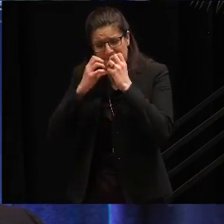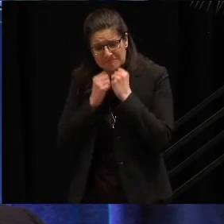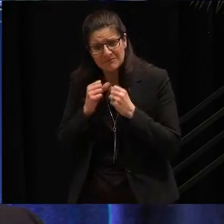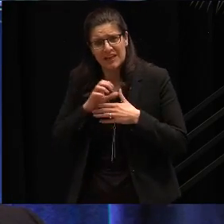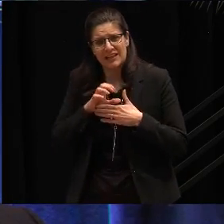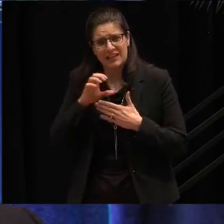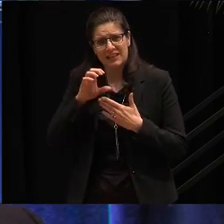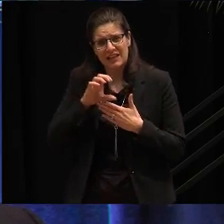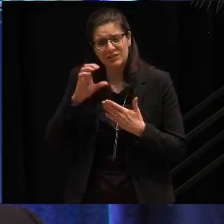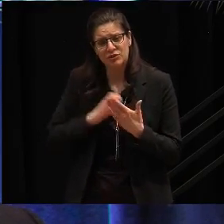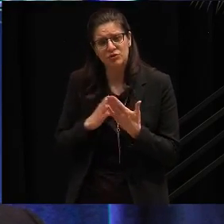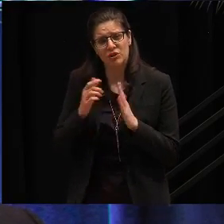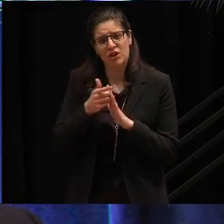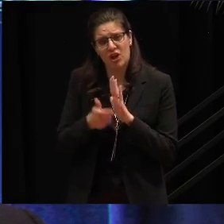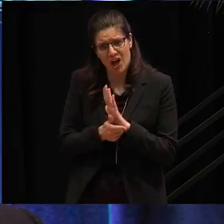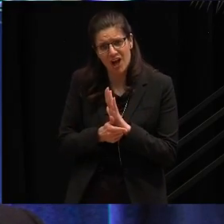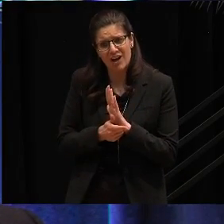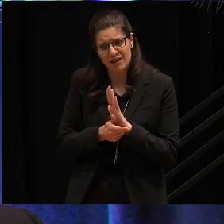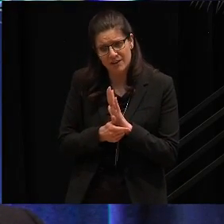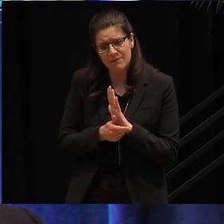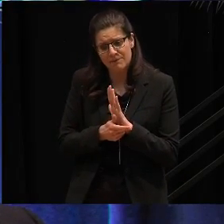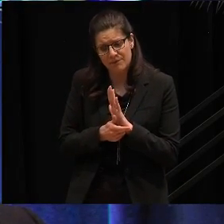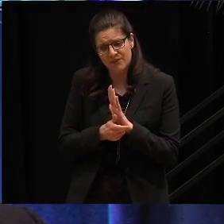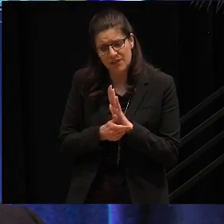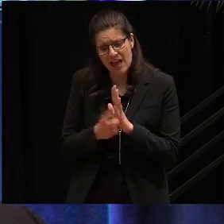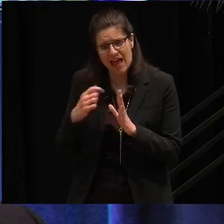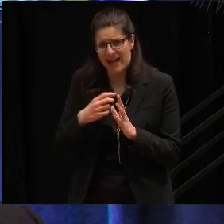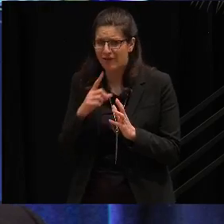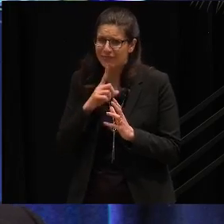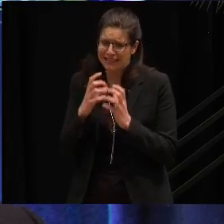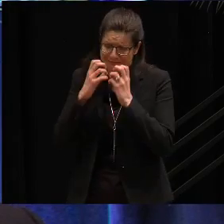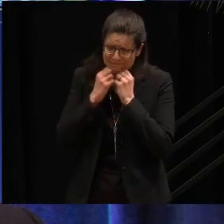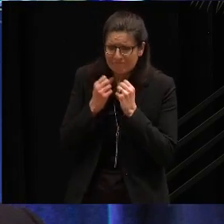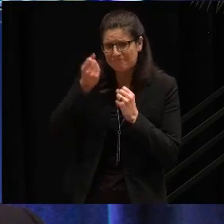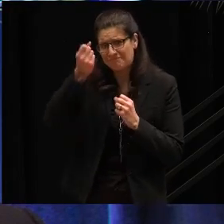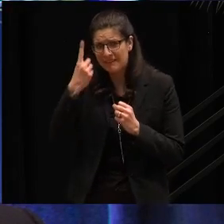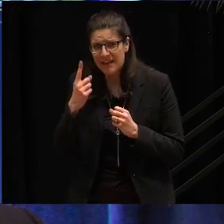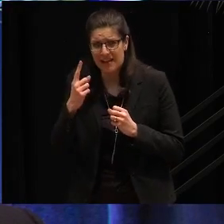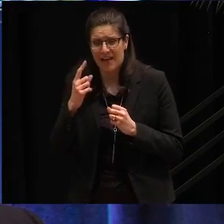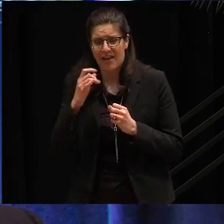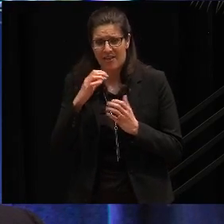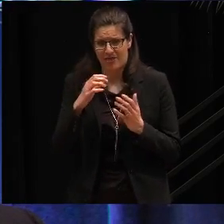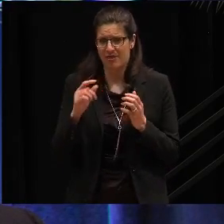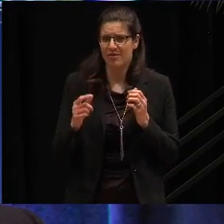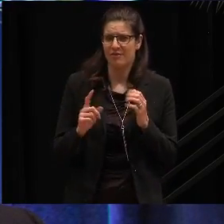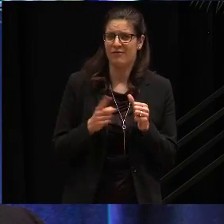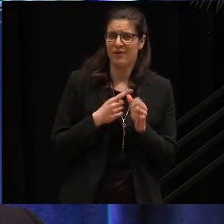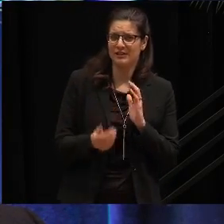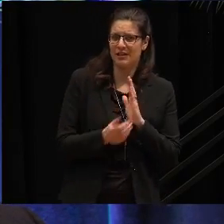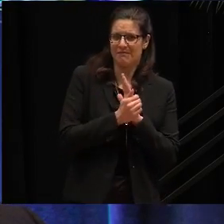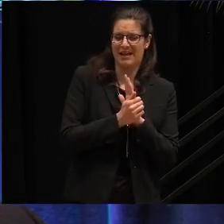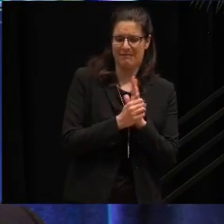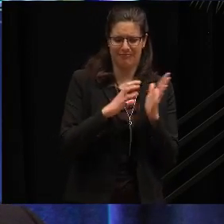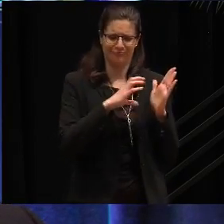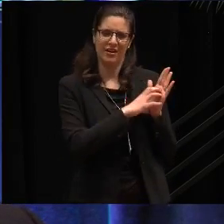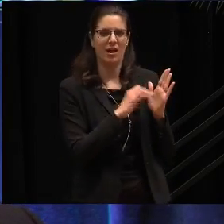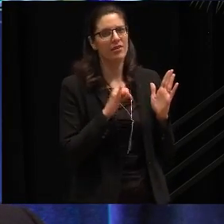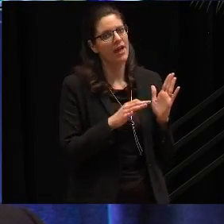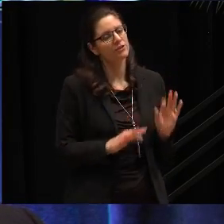law and grasped it really well. The First Amendment is